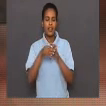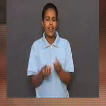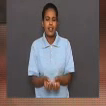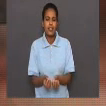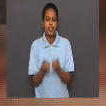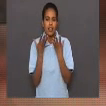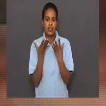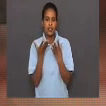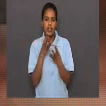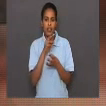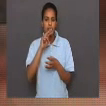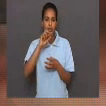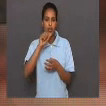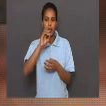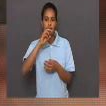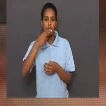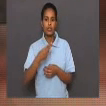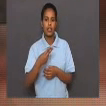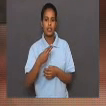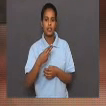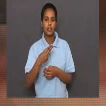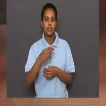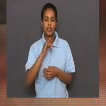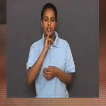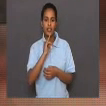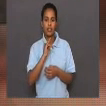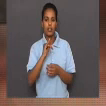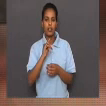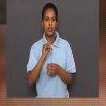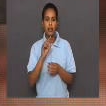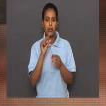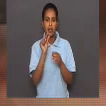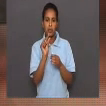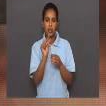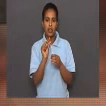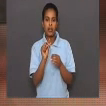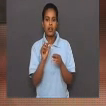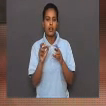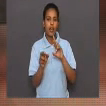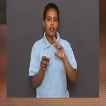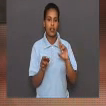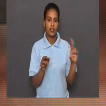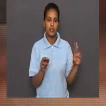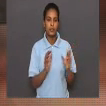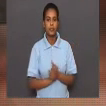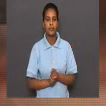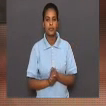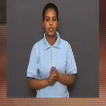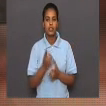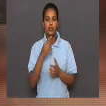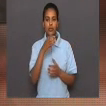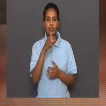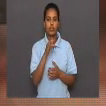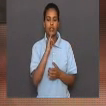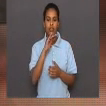excess and the sodium hydroxide is the limiting reactant. The